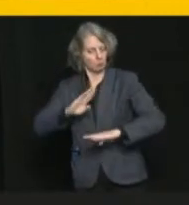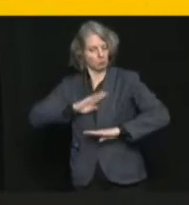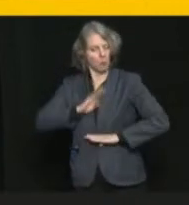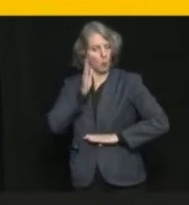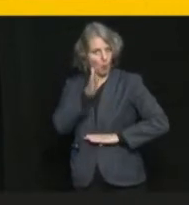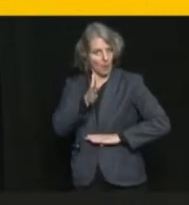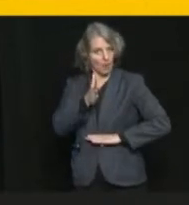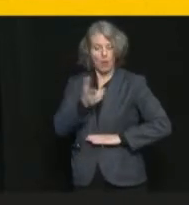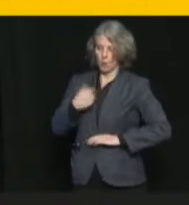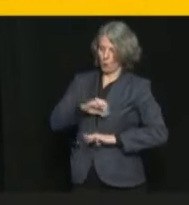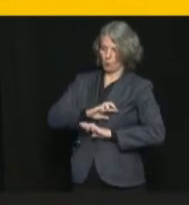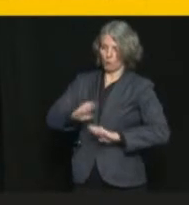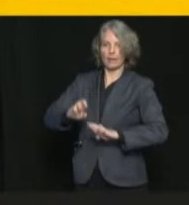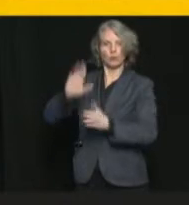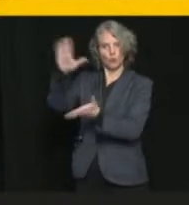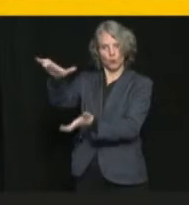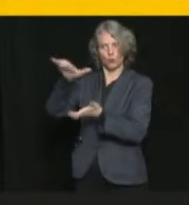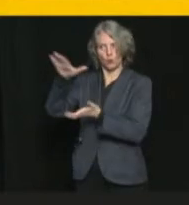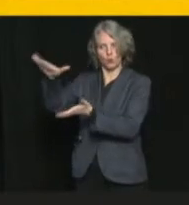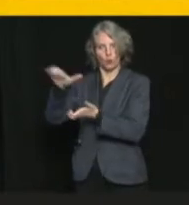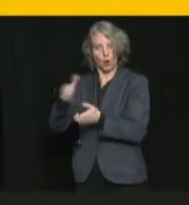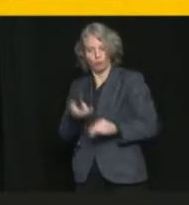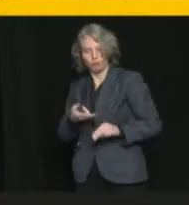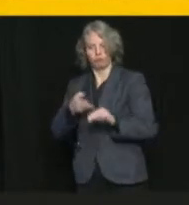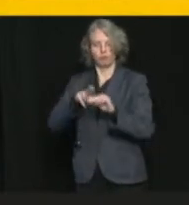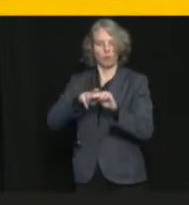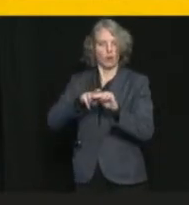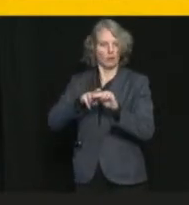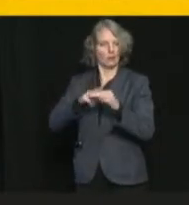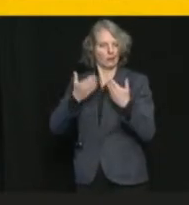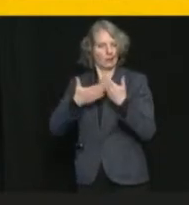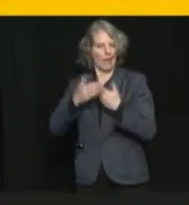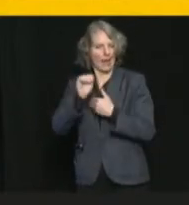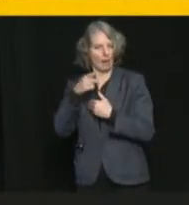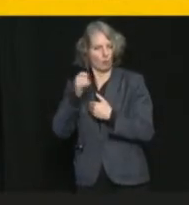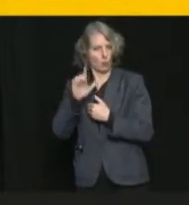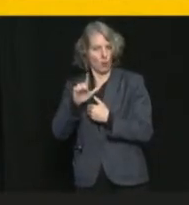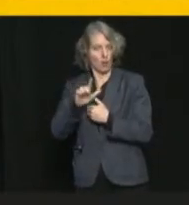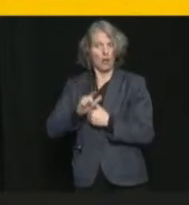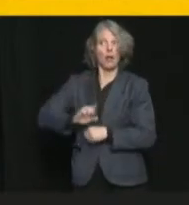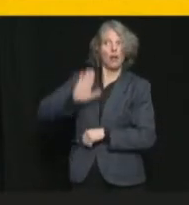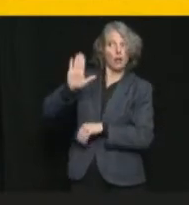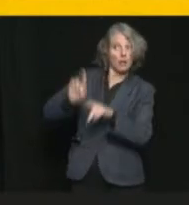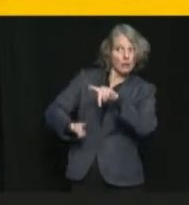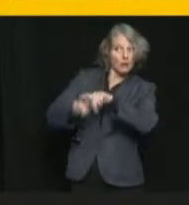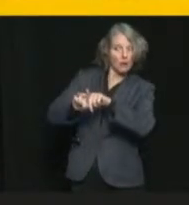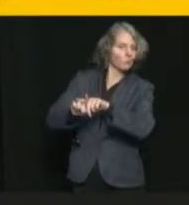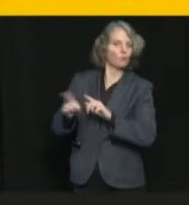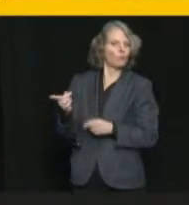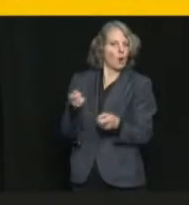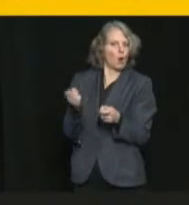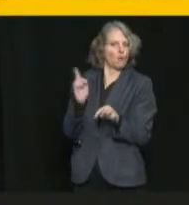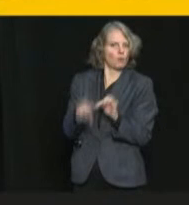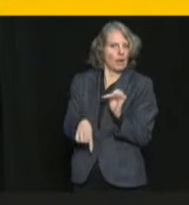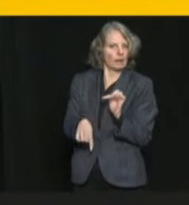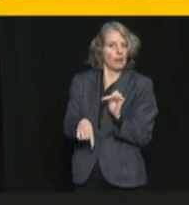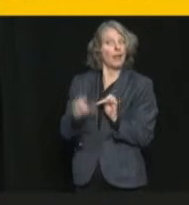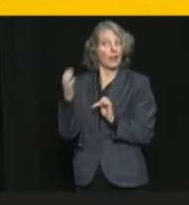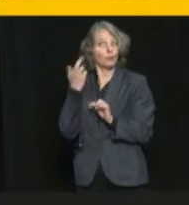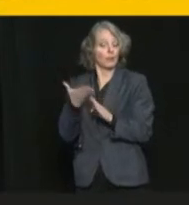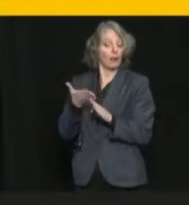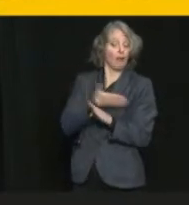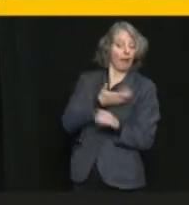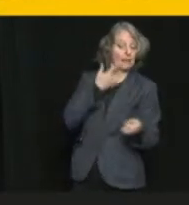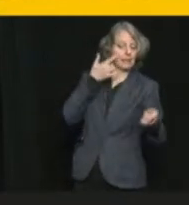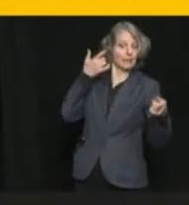Q2. This kind of issue is out of our hands, and that's why we pursued an aggressive procurement strategy in the first